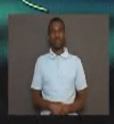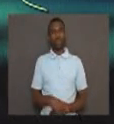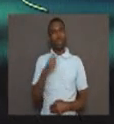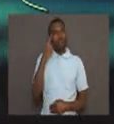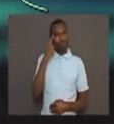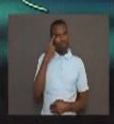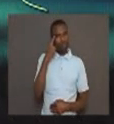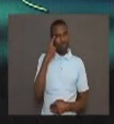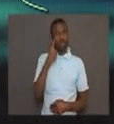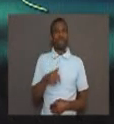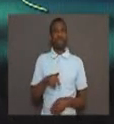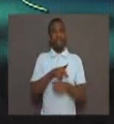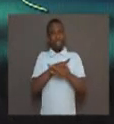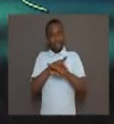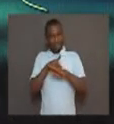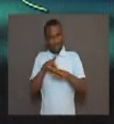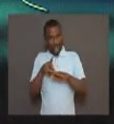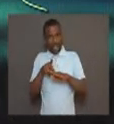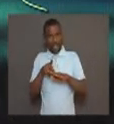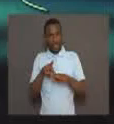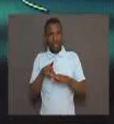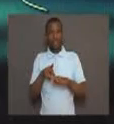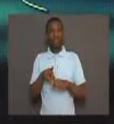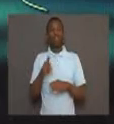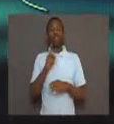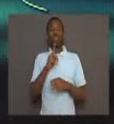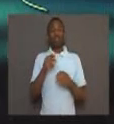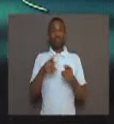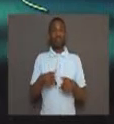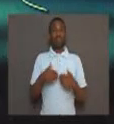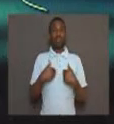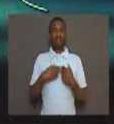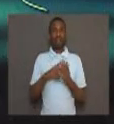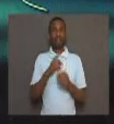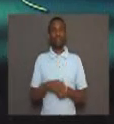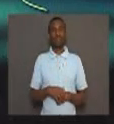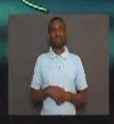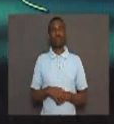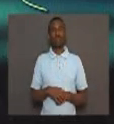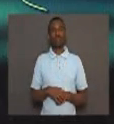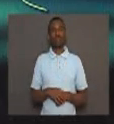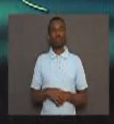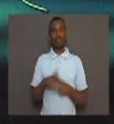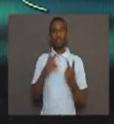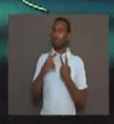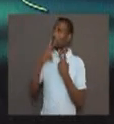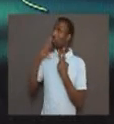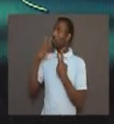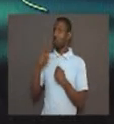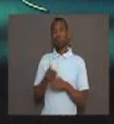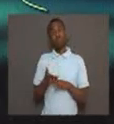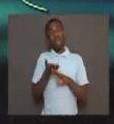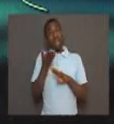Notice that a phase lead is present, just as demonstrated in